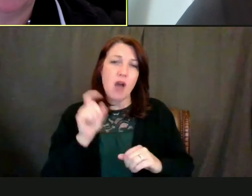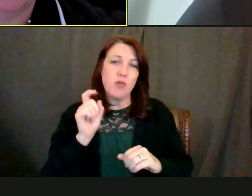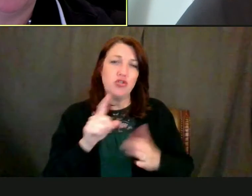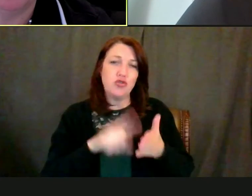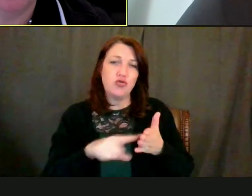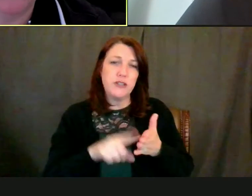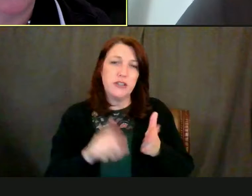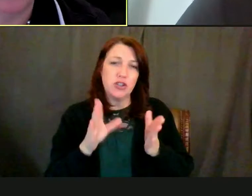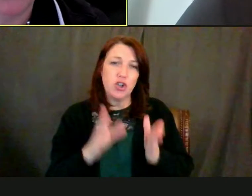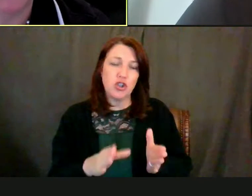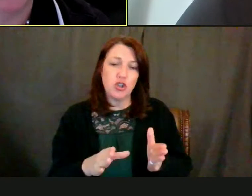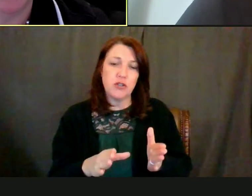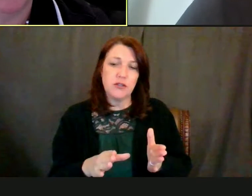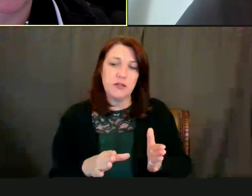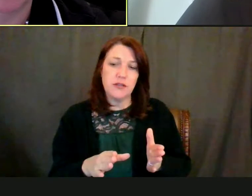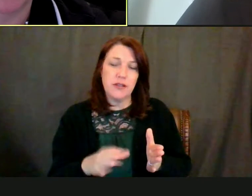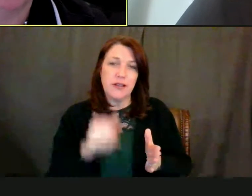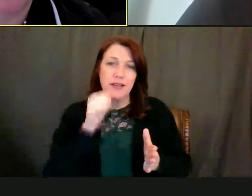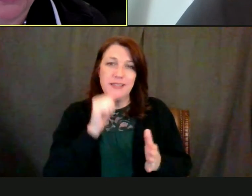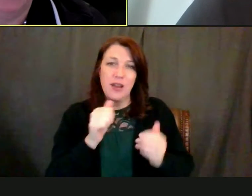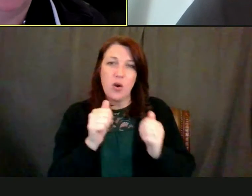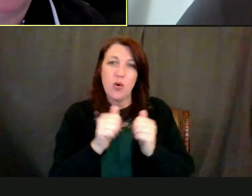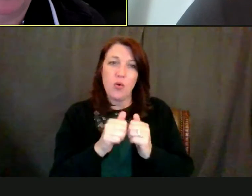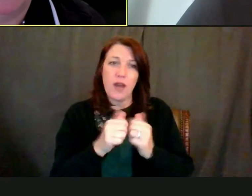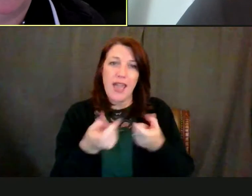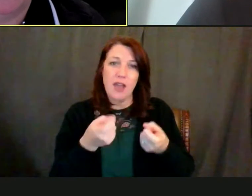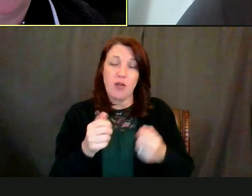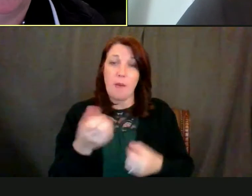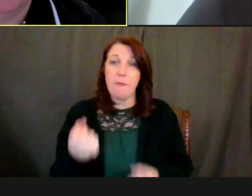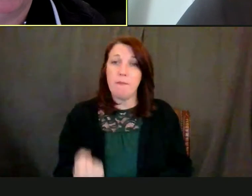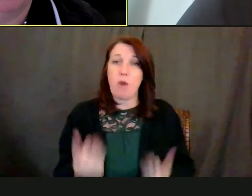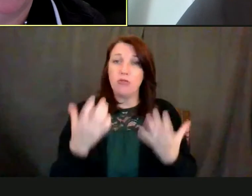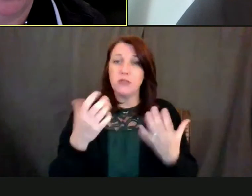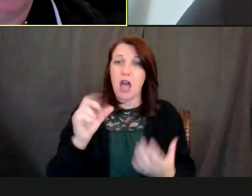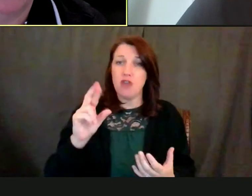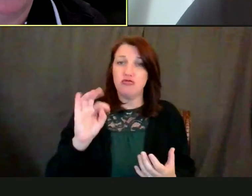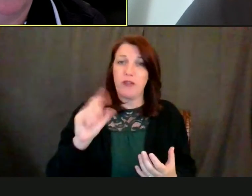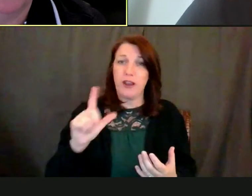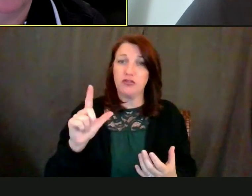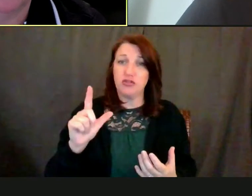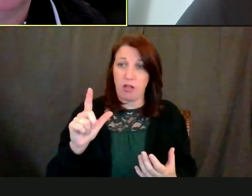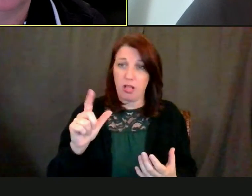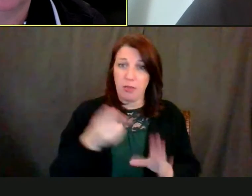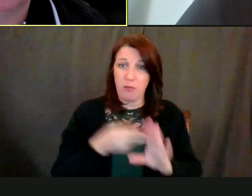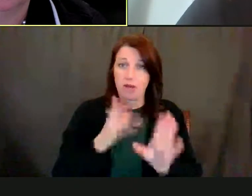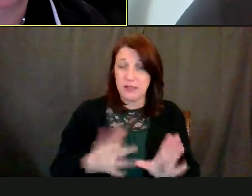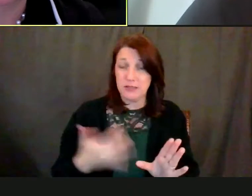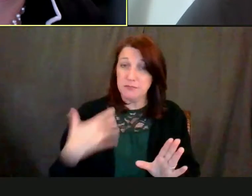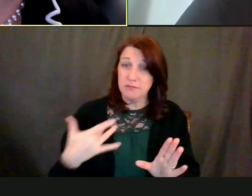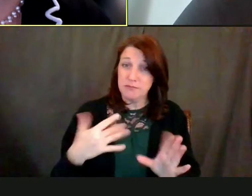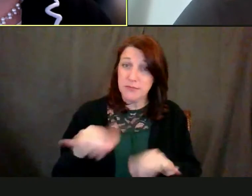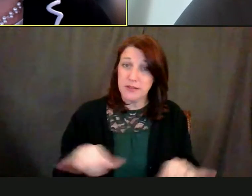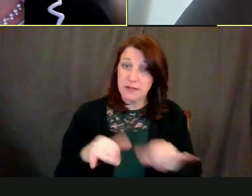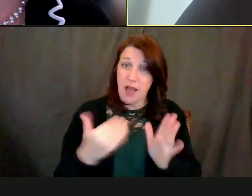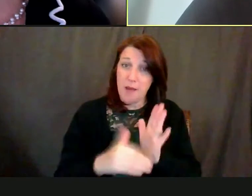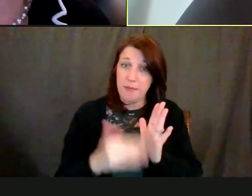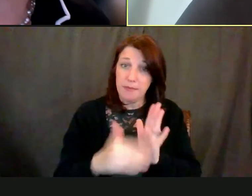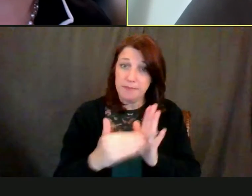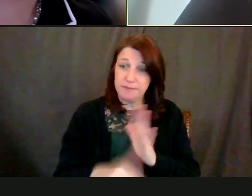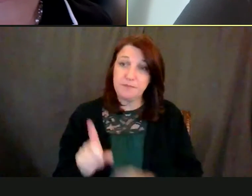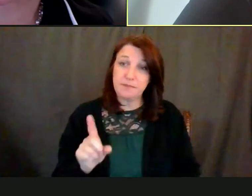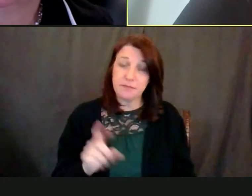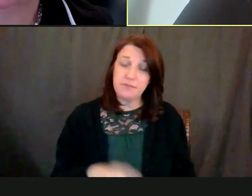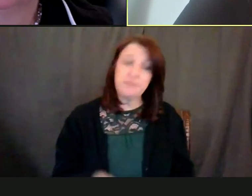researchers deal with multiracial participants, which seems to be a very common occurrence? Yeah,